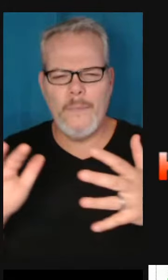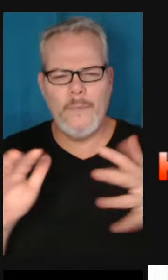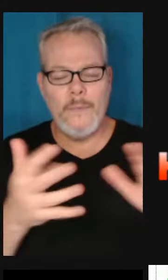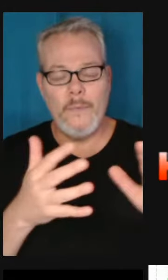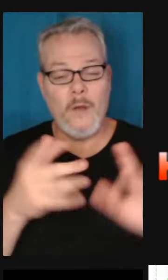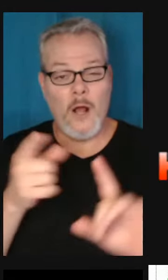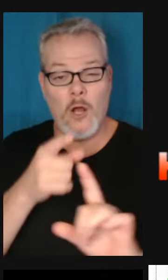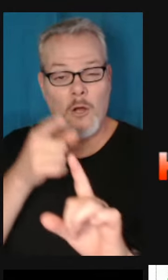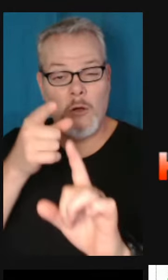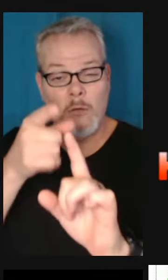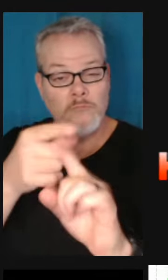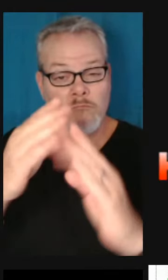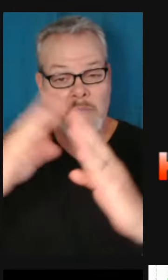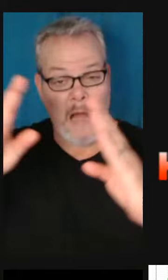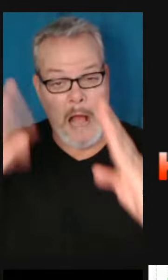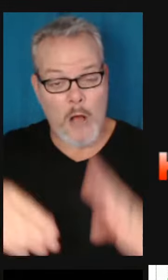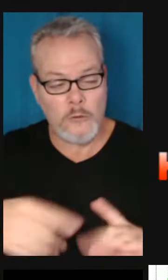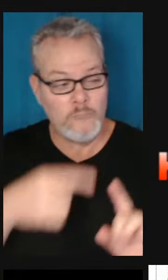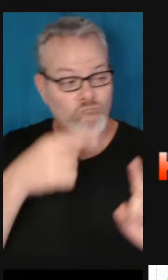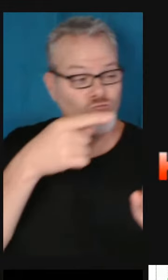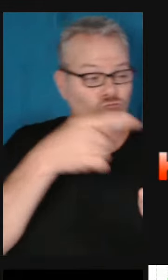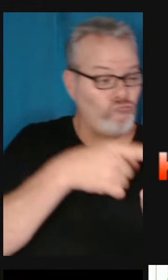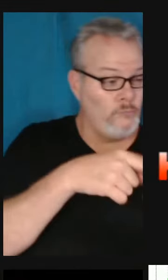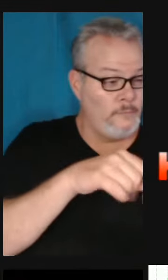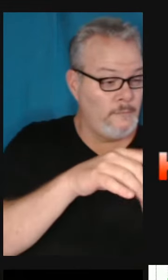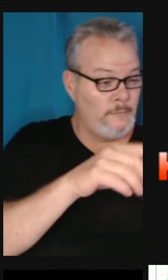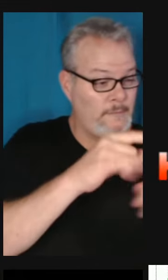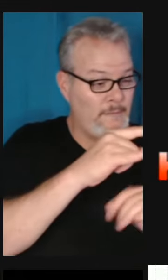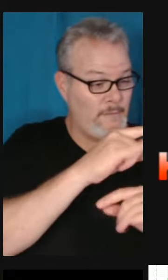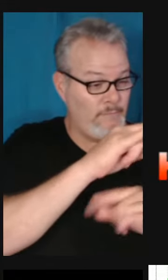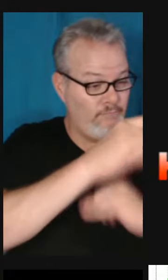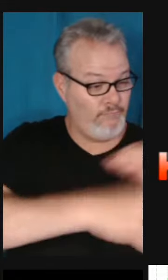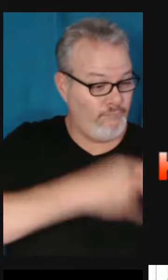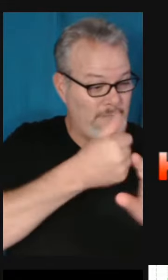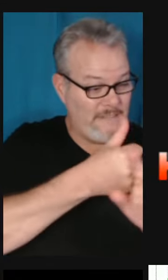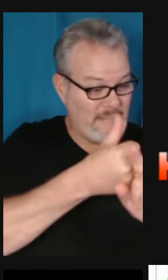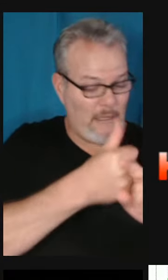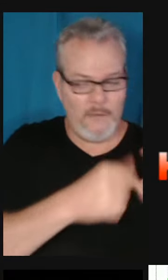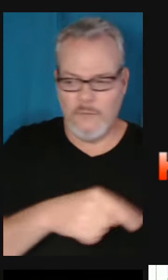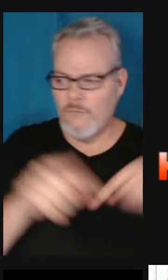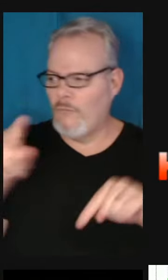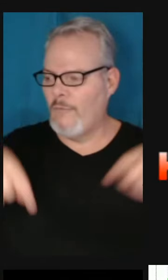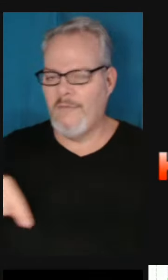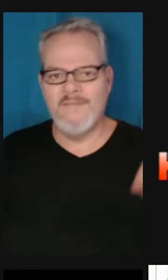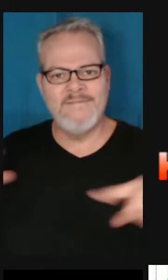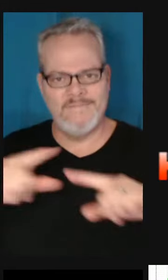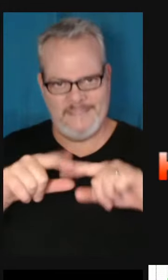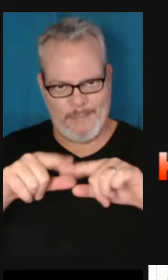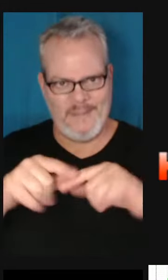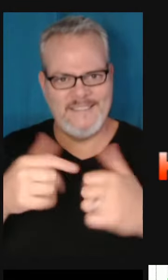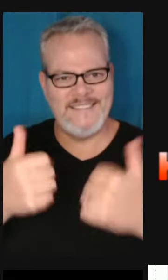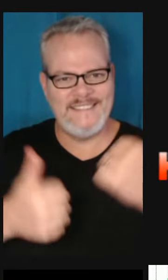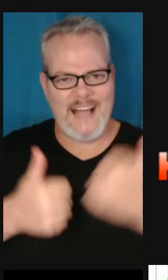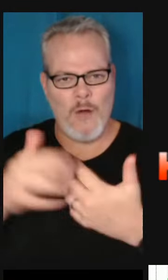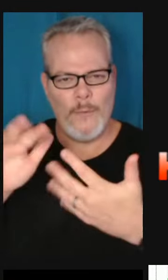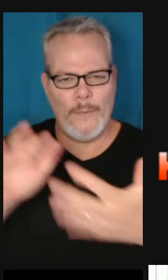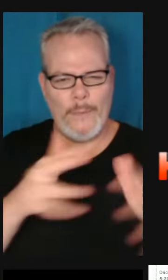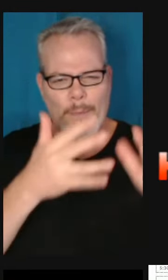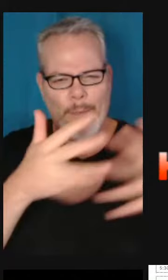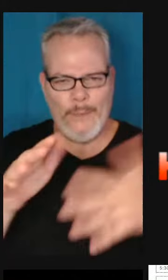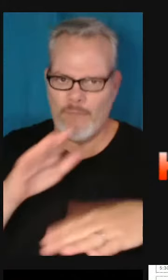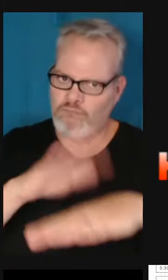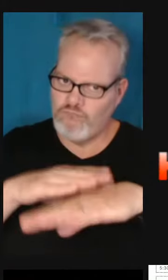View or elsewhere by Kahuku or towards South Point, then you could have a similar effect as well. So that's what to watch out for.